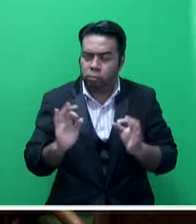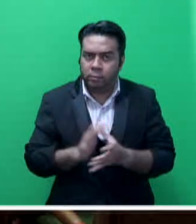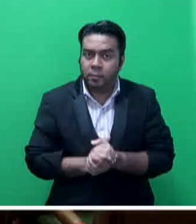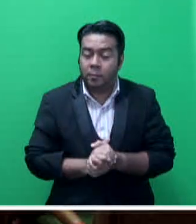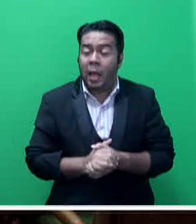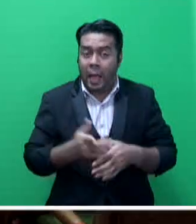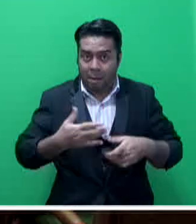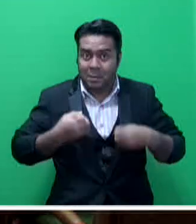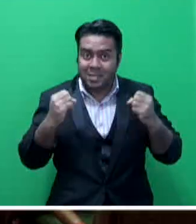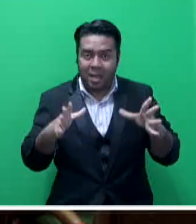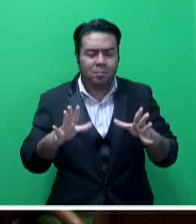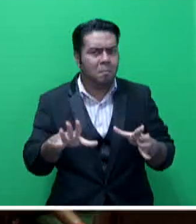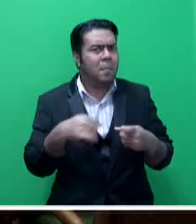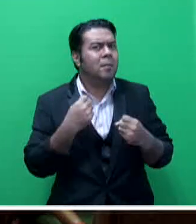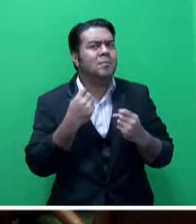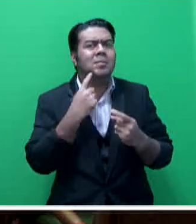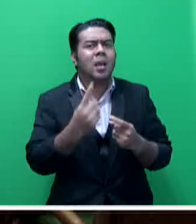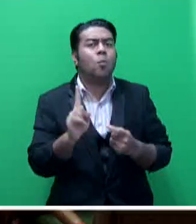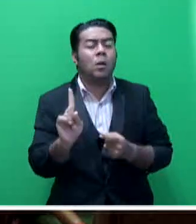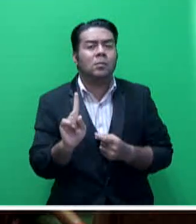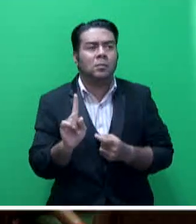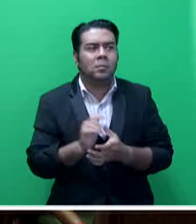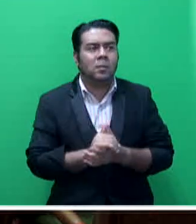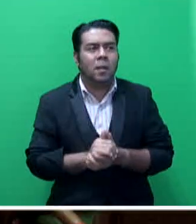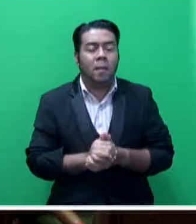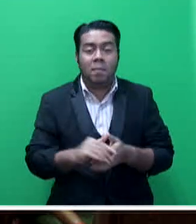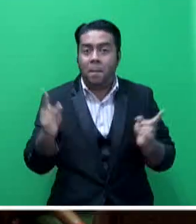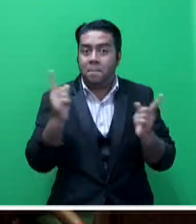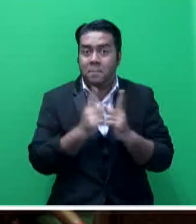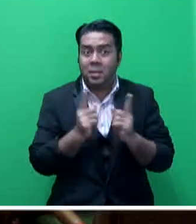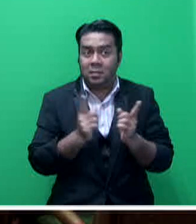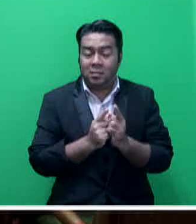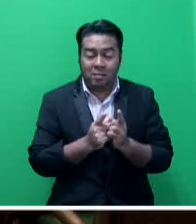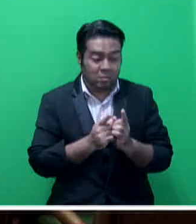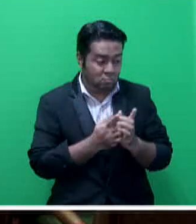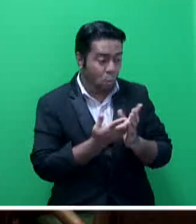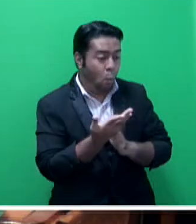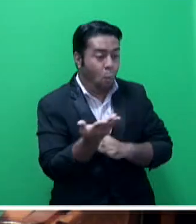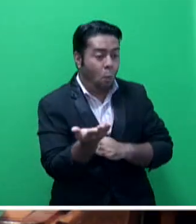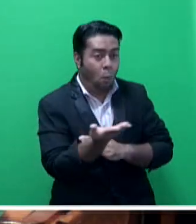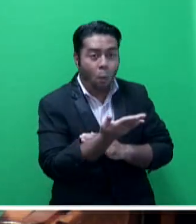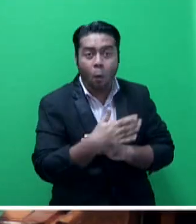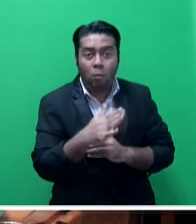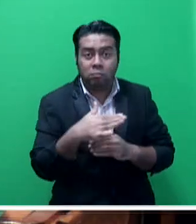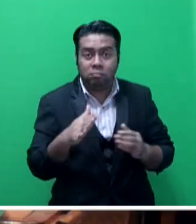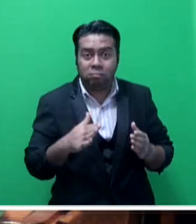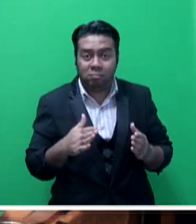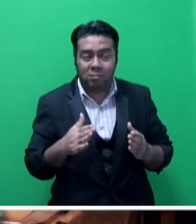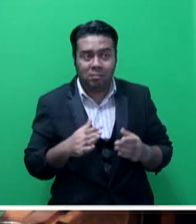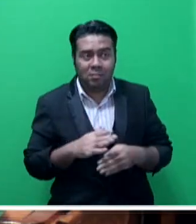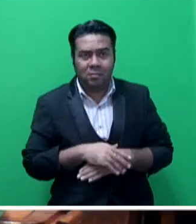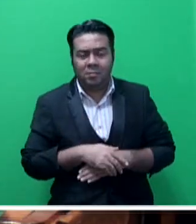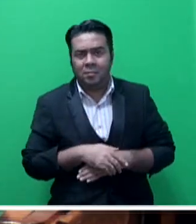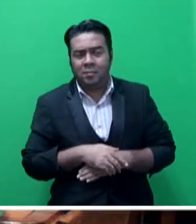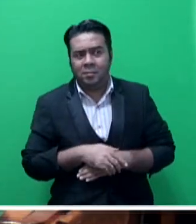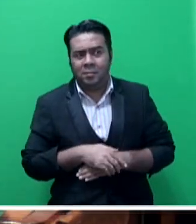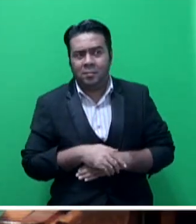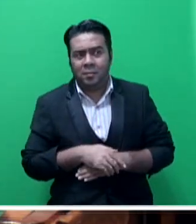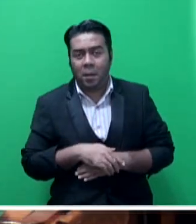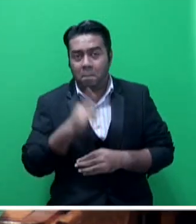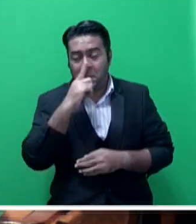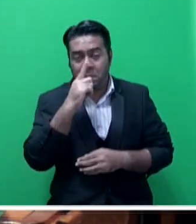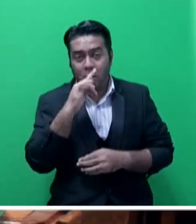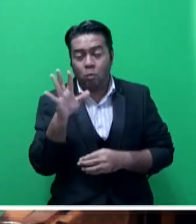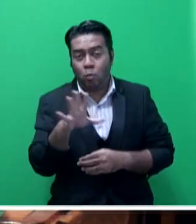Let me begin by saying, Mr. Speaker, that meeting the expectations of those particularly in the